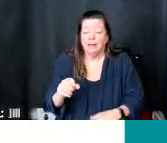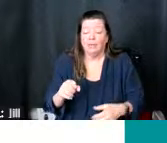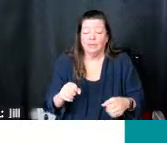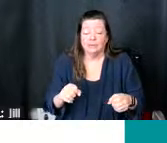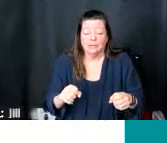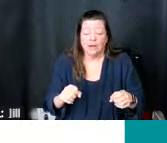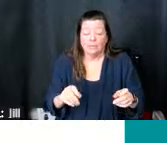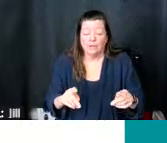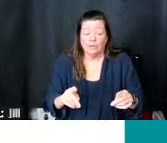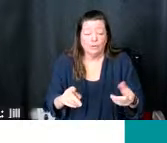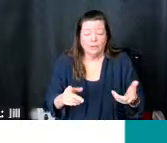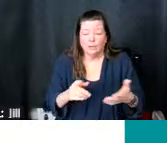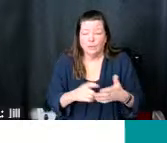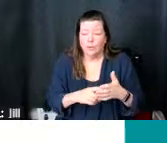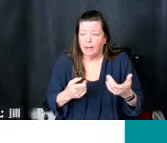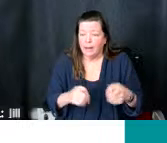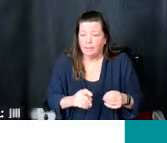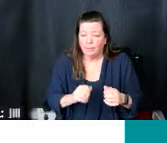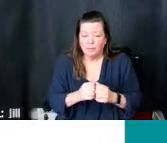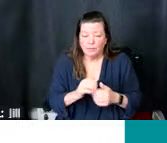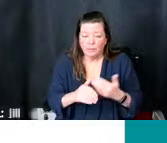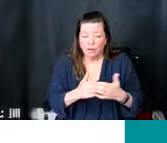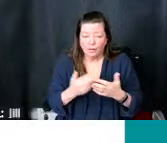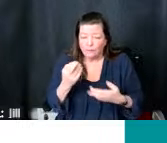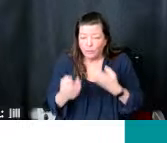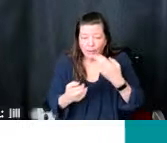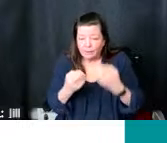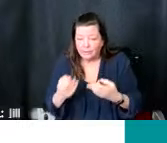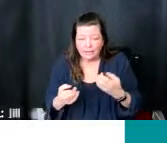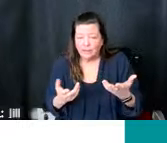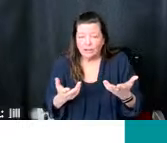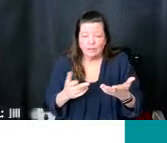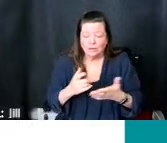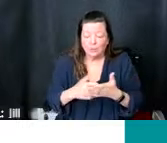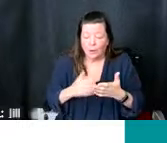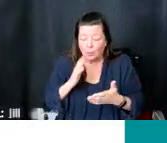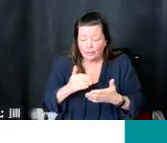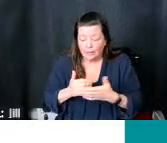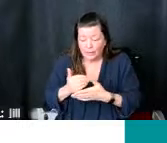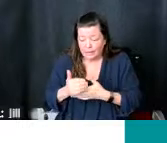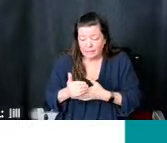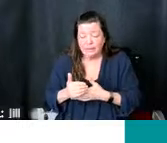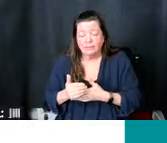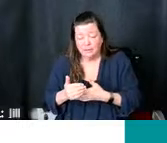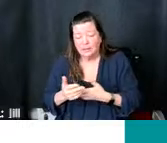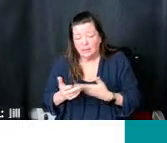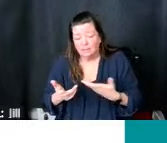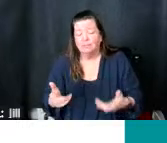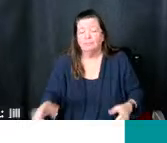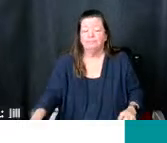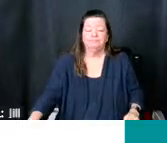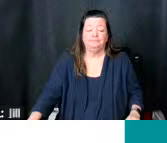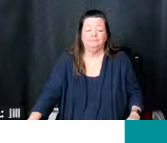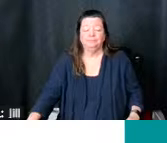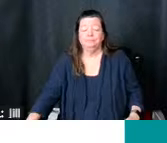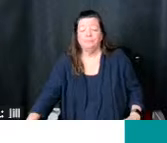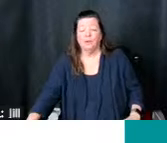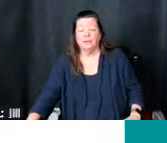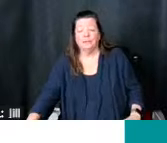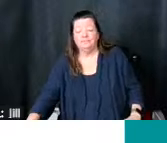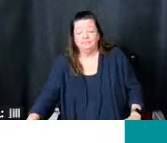these recommendations within the organization. What are the next steps? We'll have some of that commentary. Then